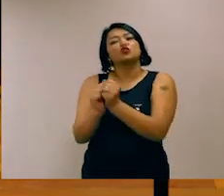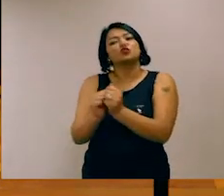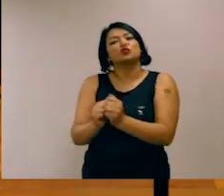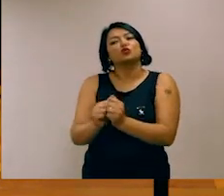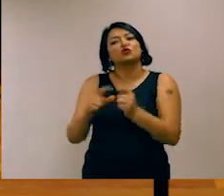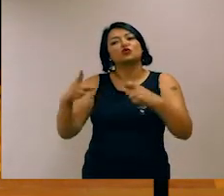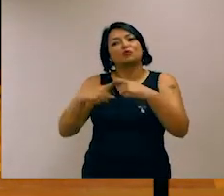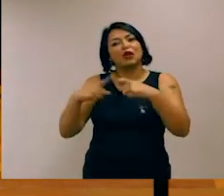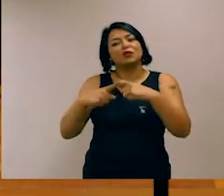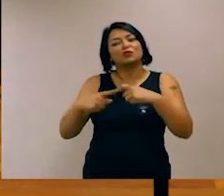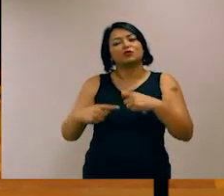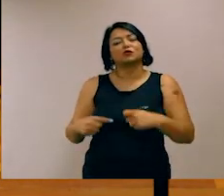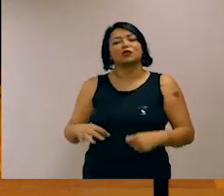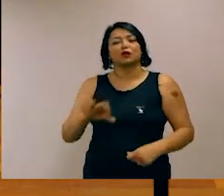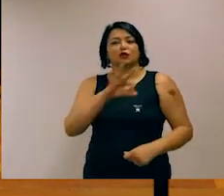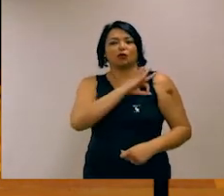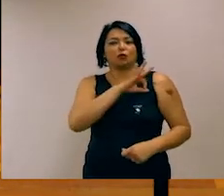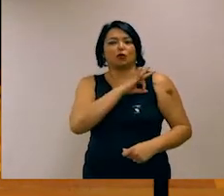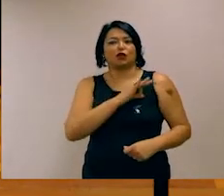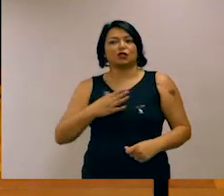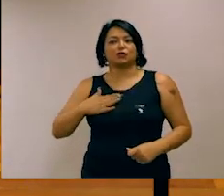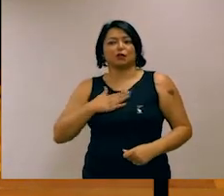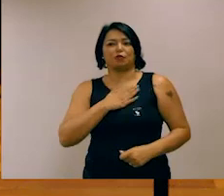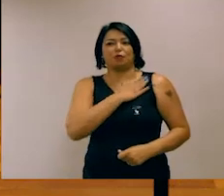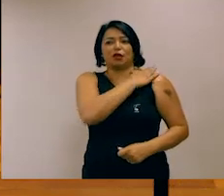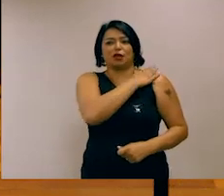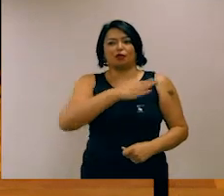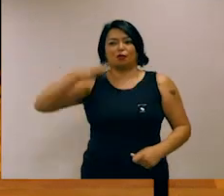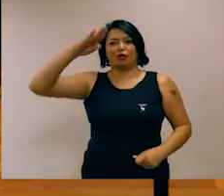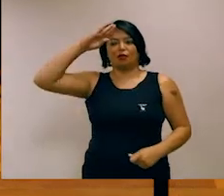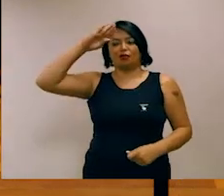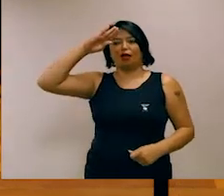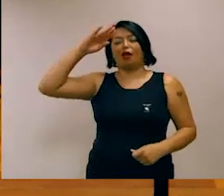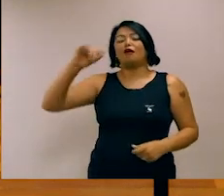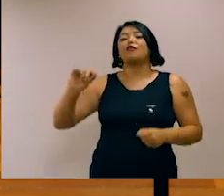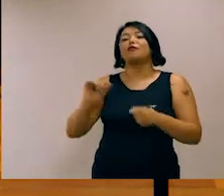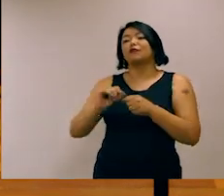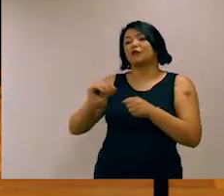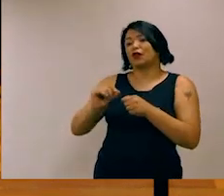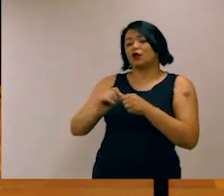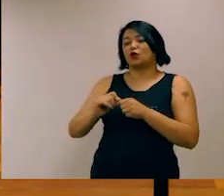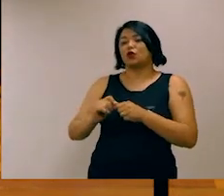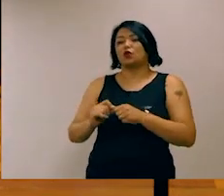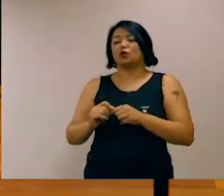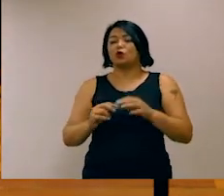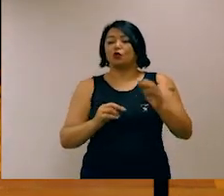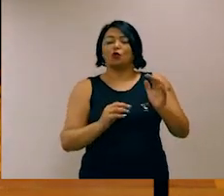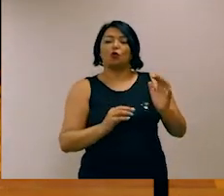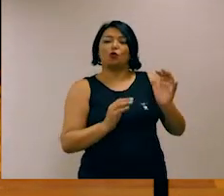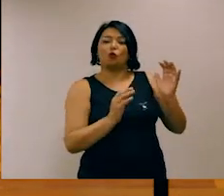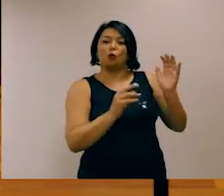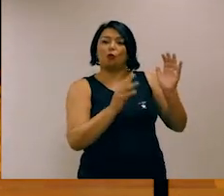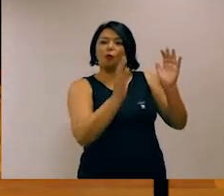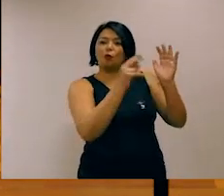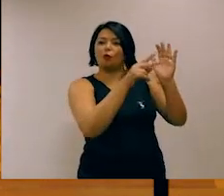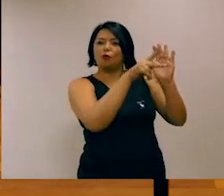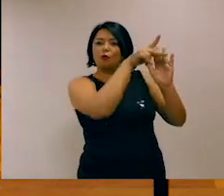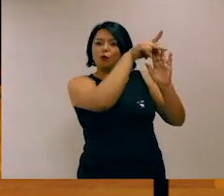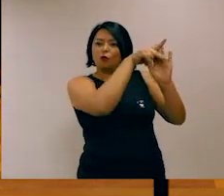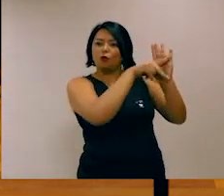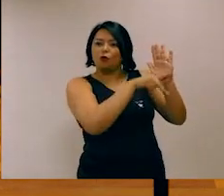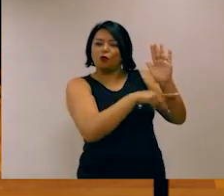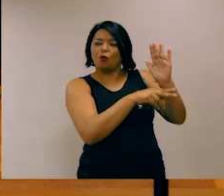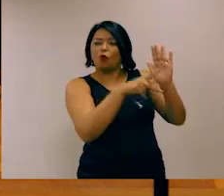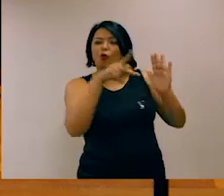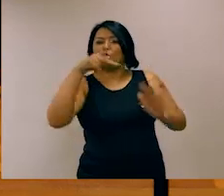Belo Horizonte and the military police, they came to the following conclusion, and we have treatment